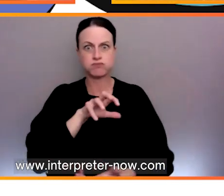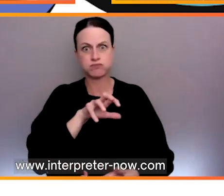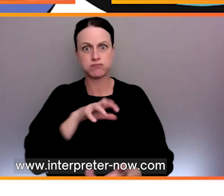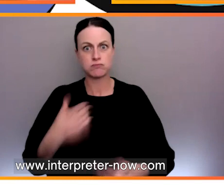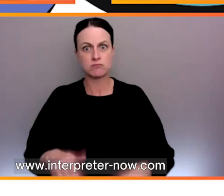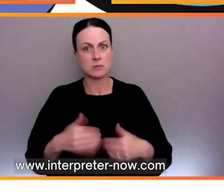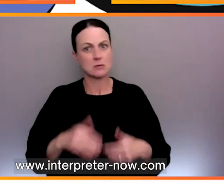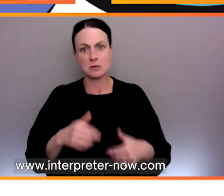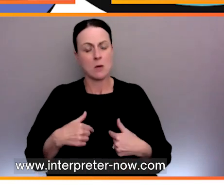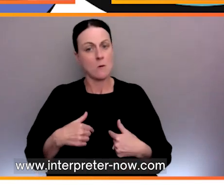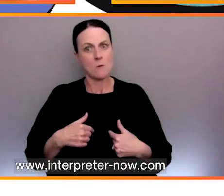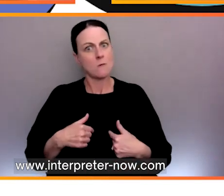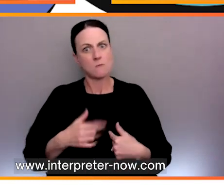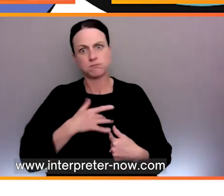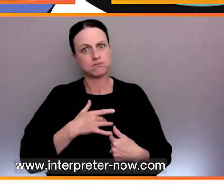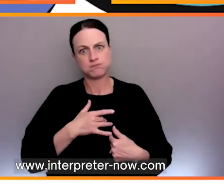wasn't built to support us,